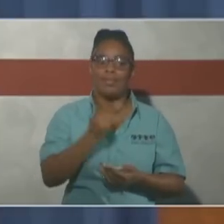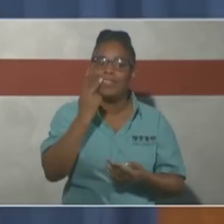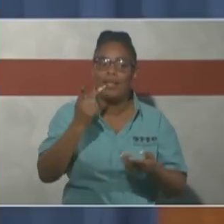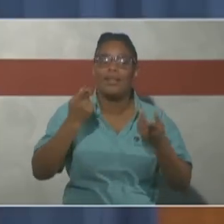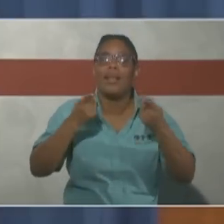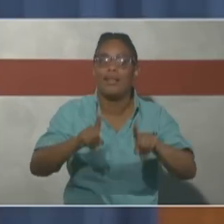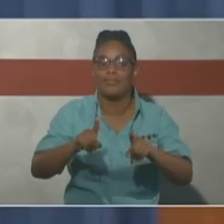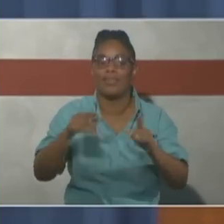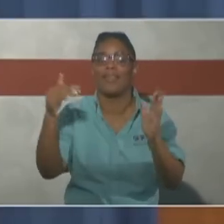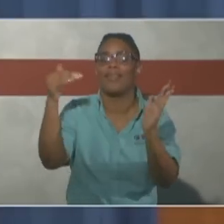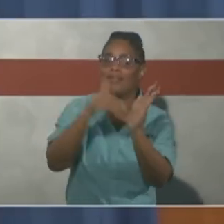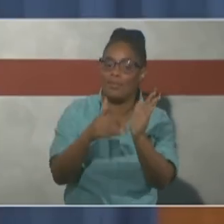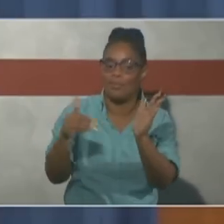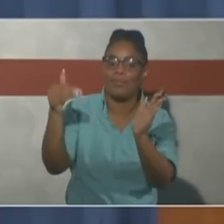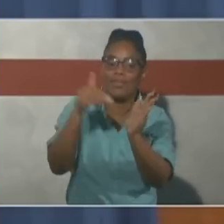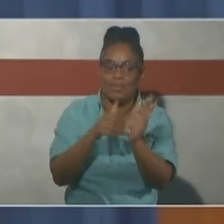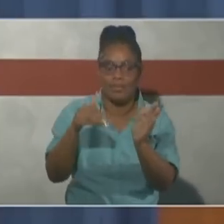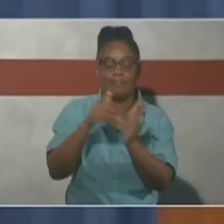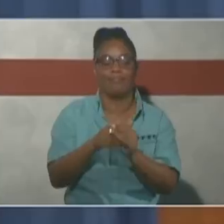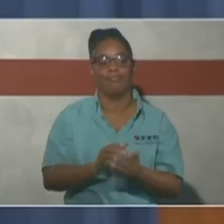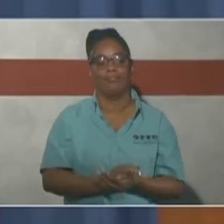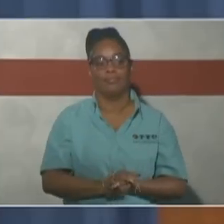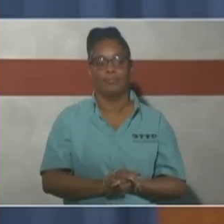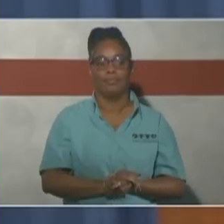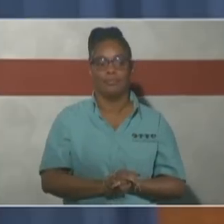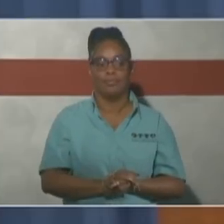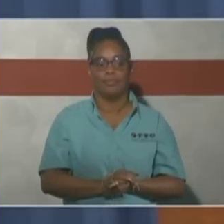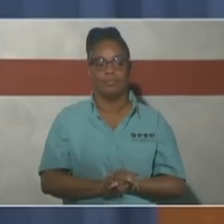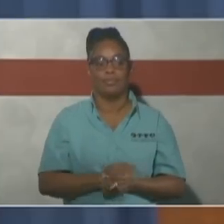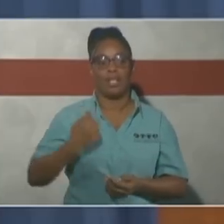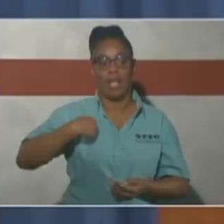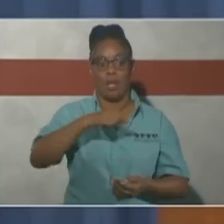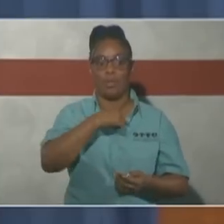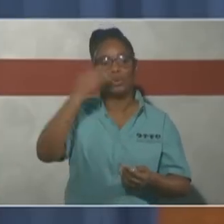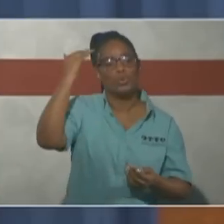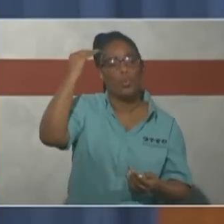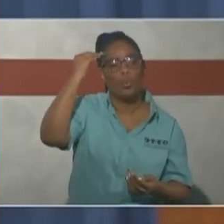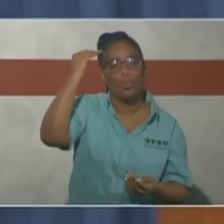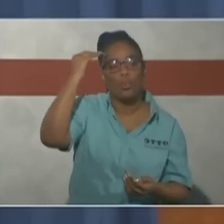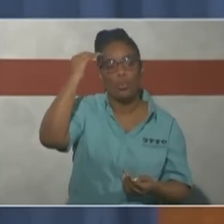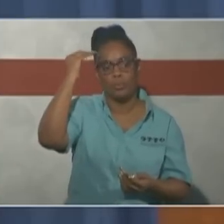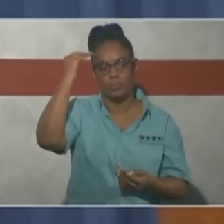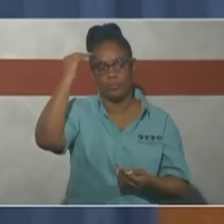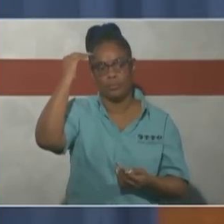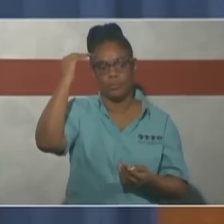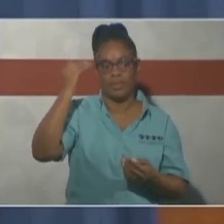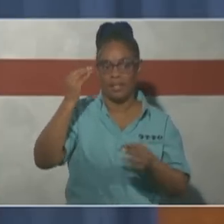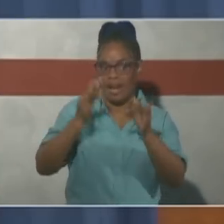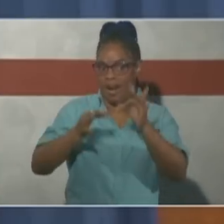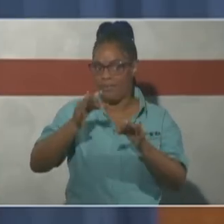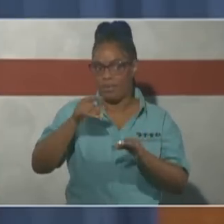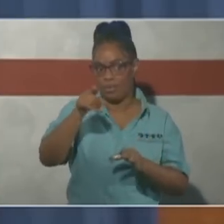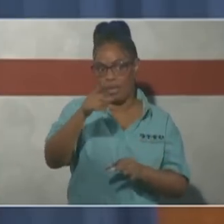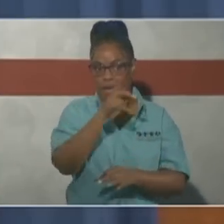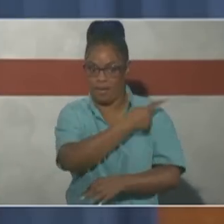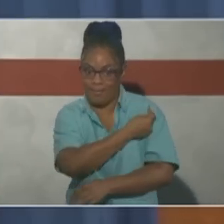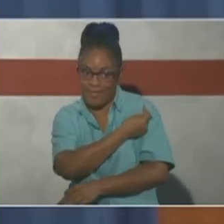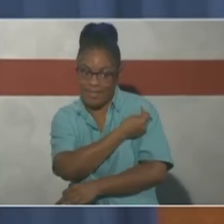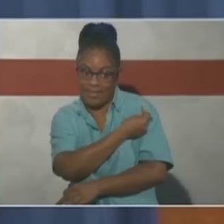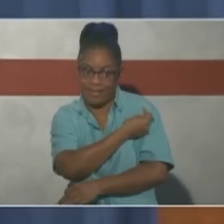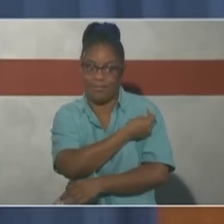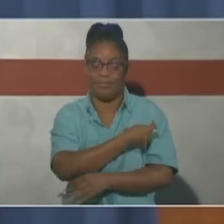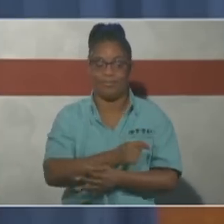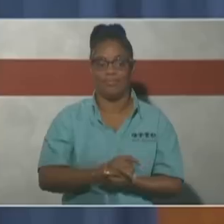not realize that they have comorbidities. So that is a trend throughout. The good news